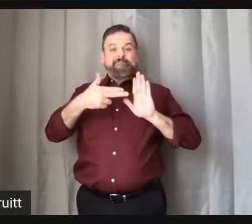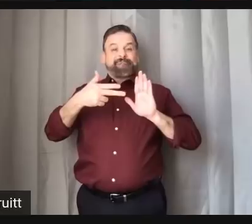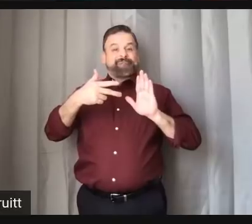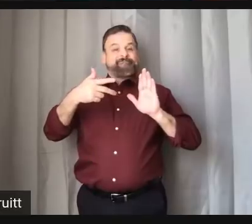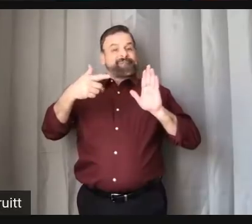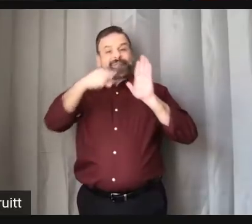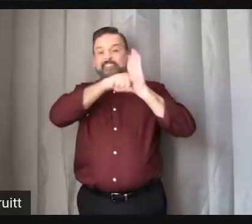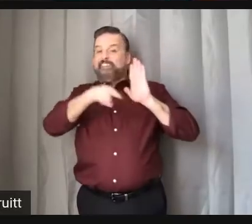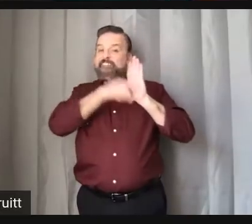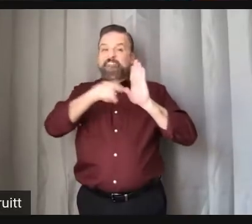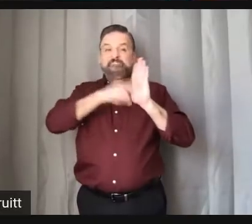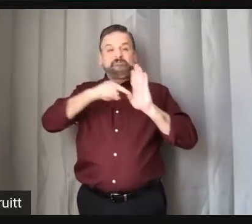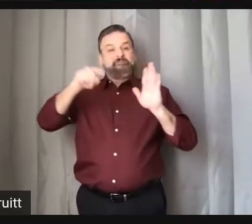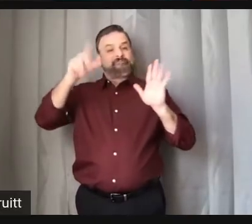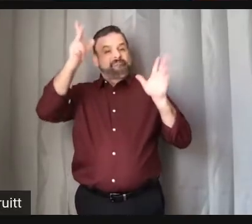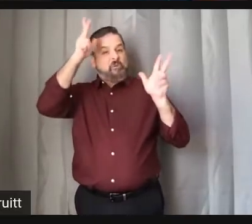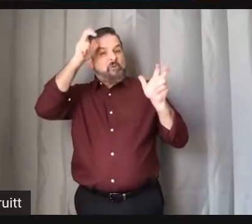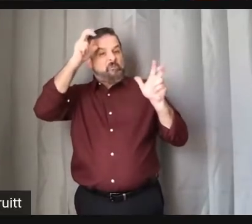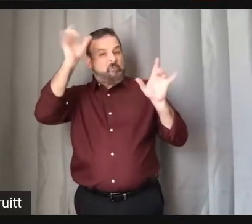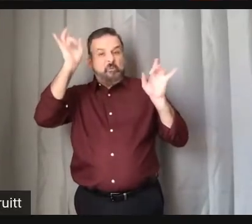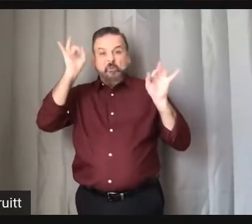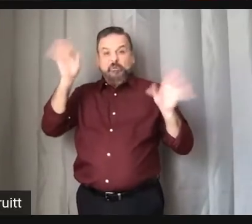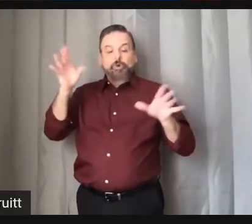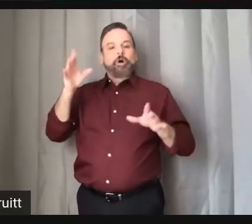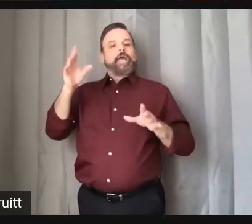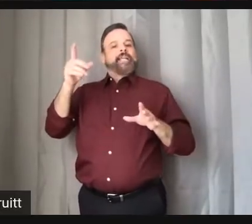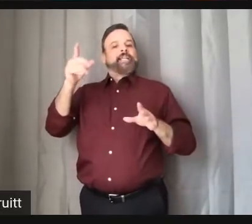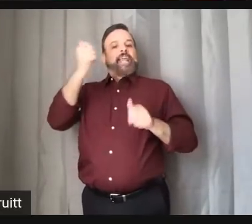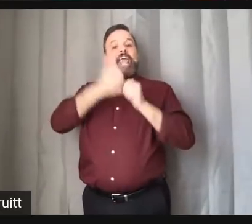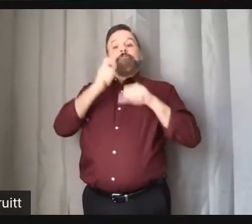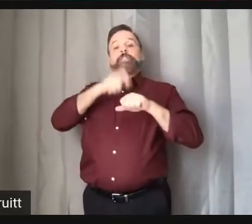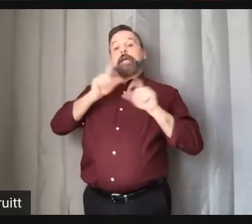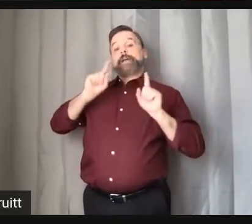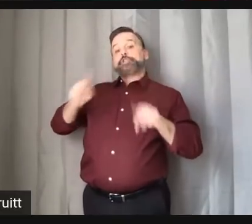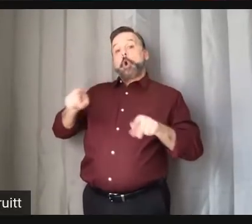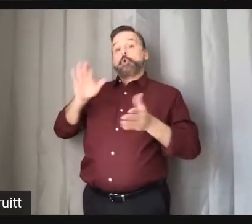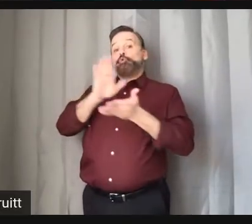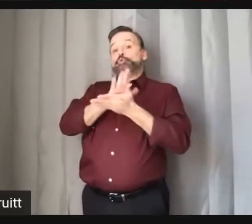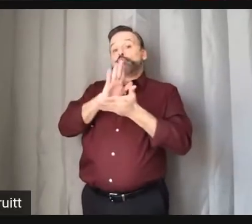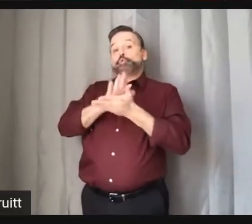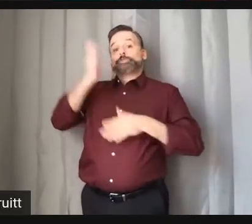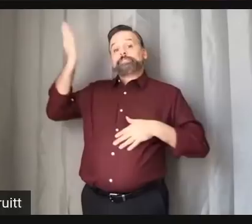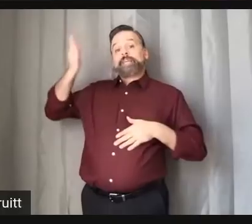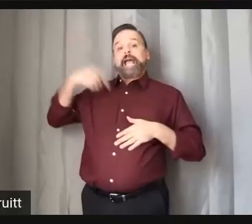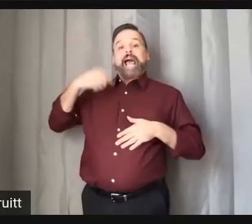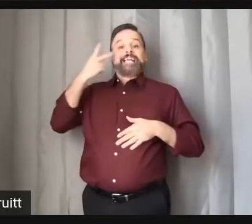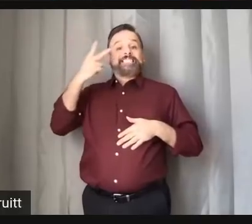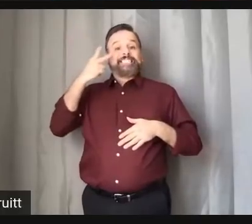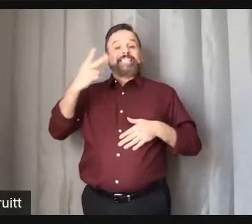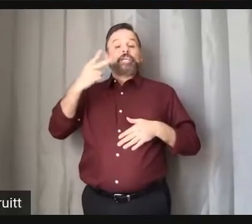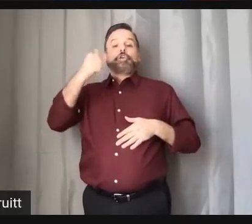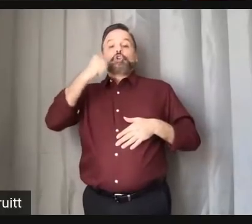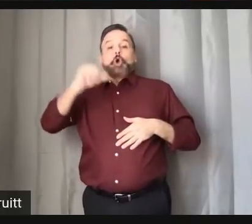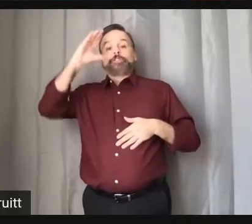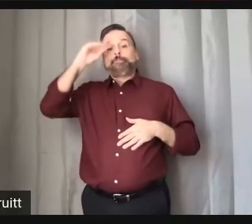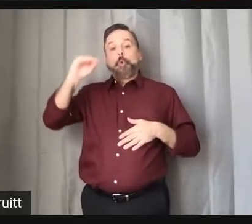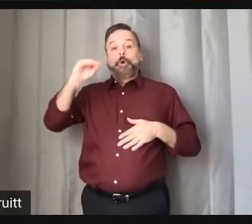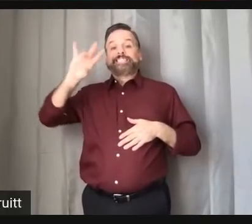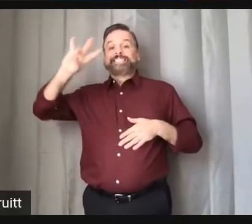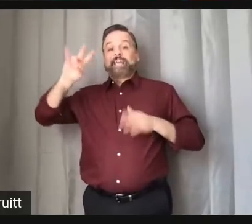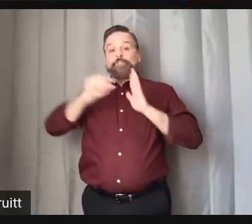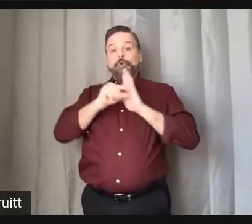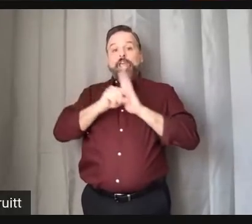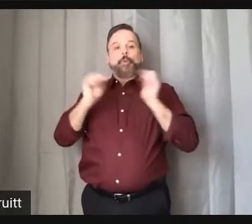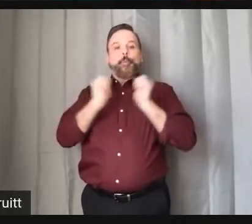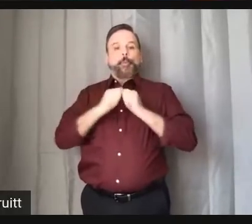time I go into a school visit and I see all of, you know, the seventh and eighth graders, girls and boys wearing hoodies,